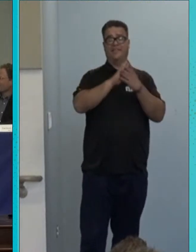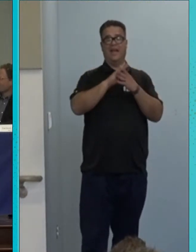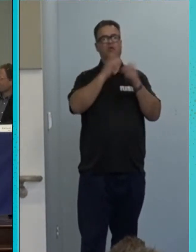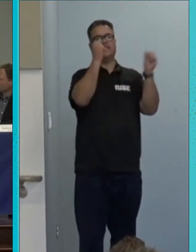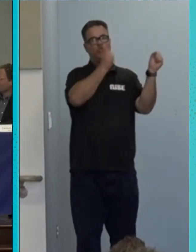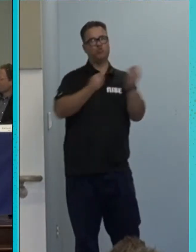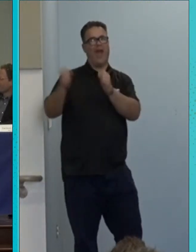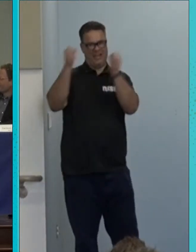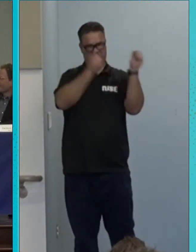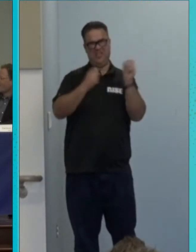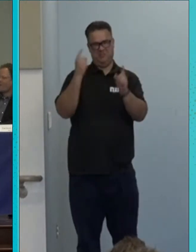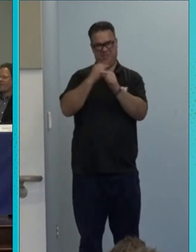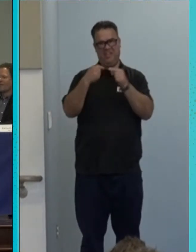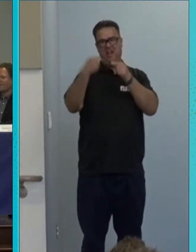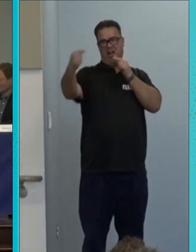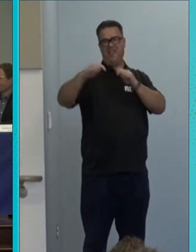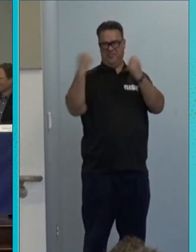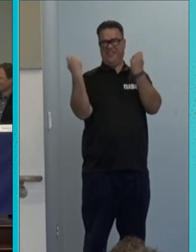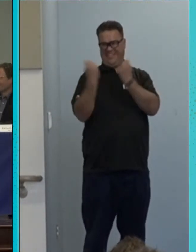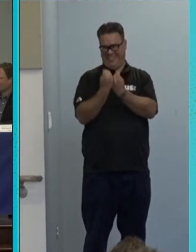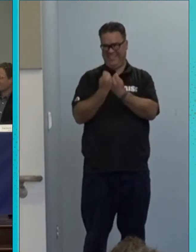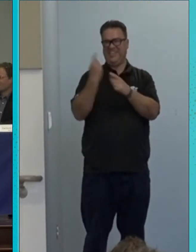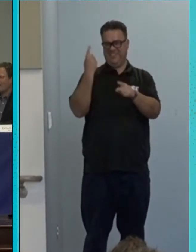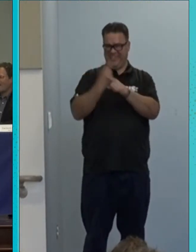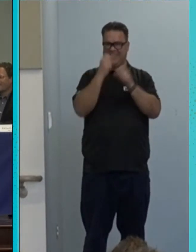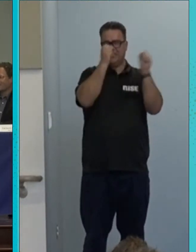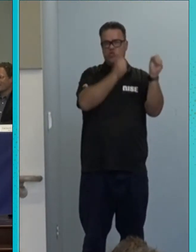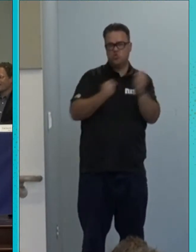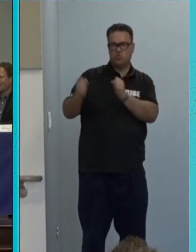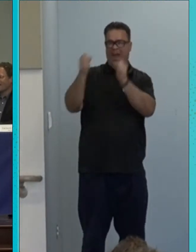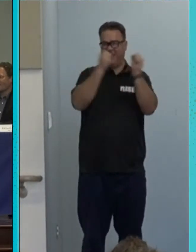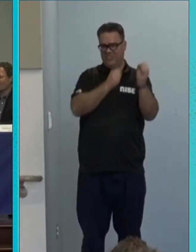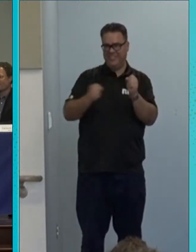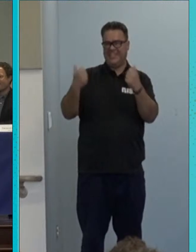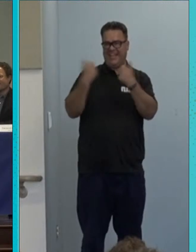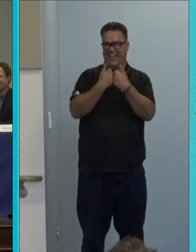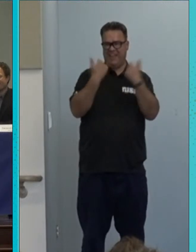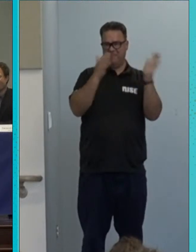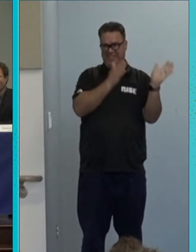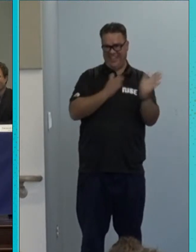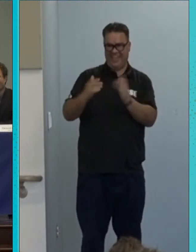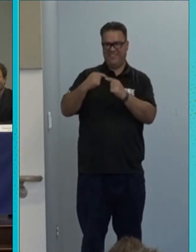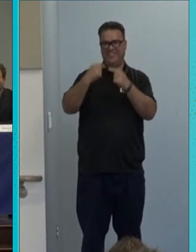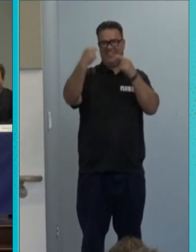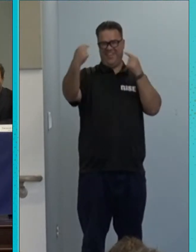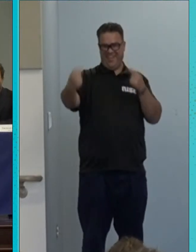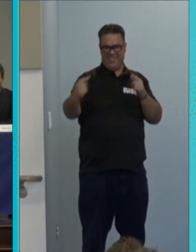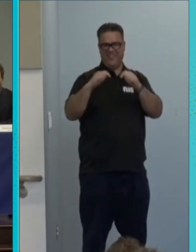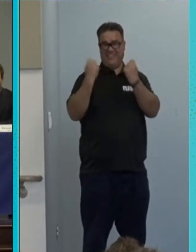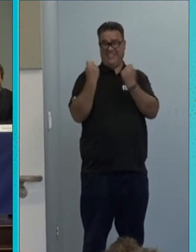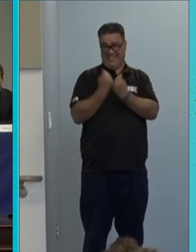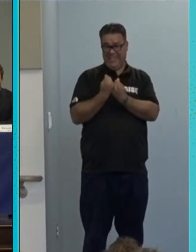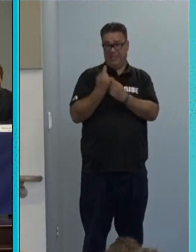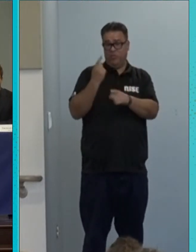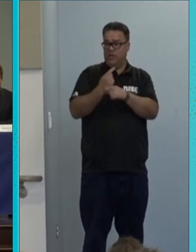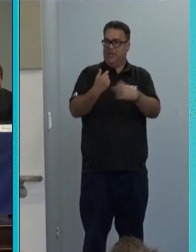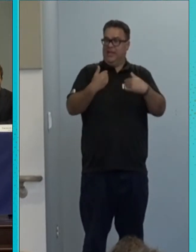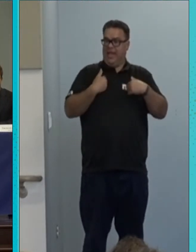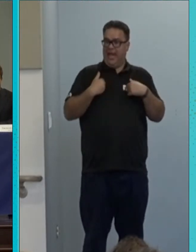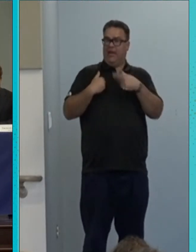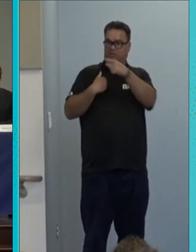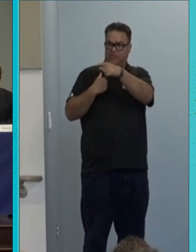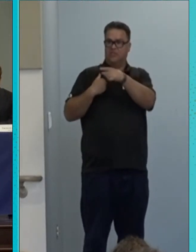strategy of that's the strategy of the team, the